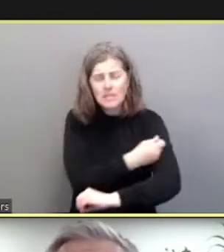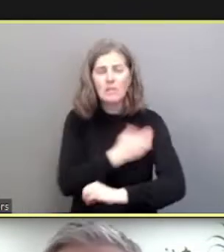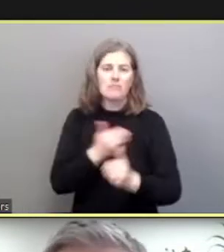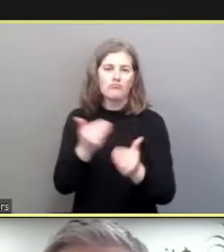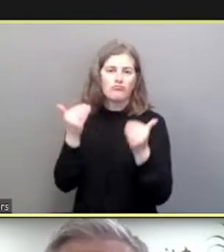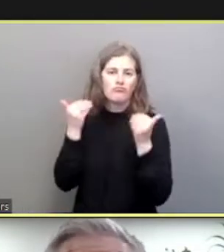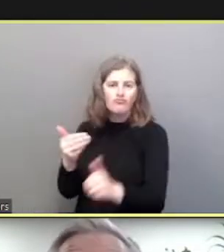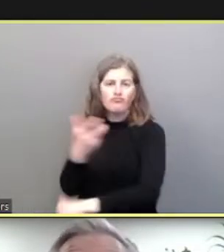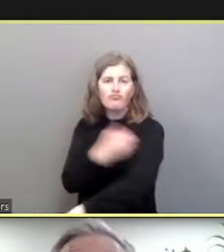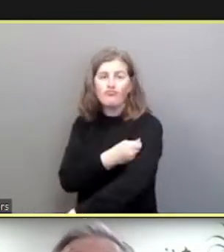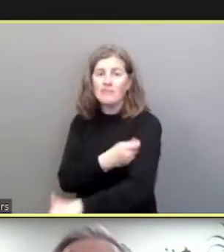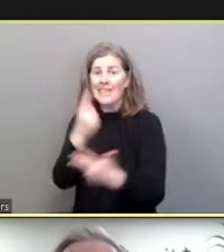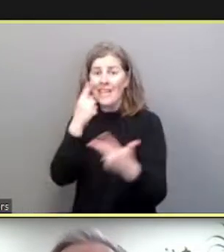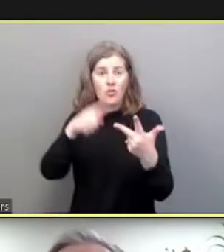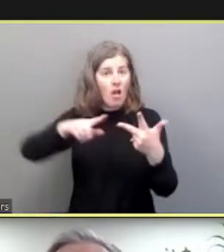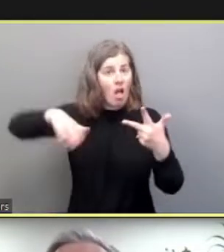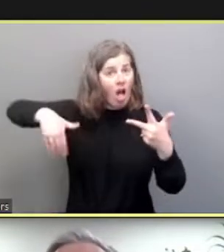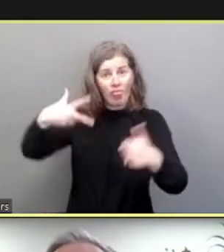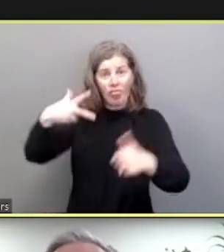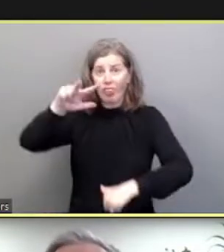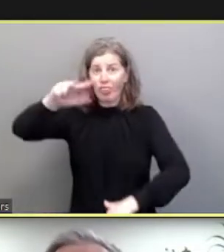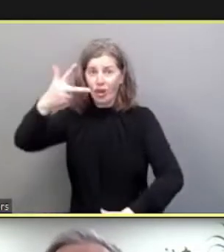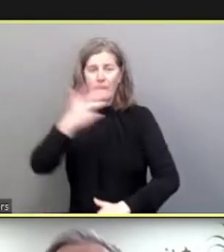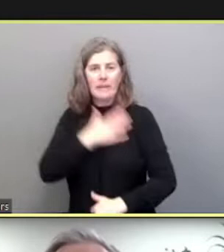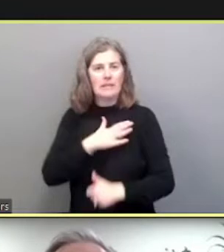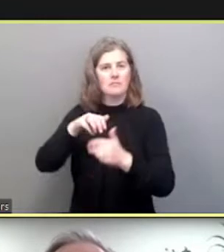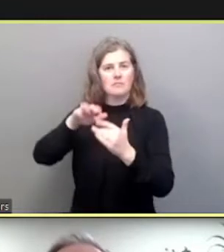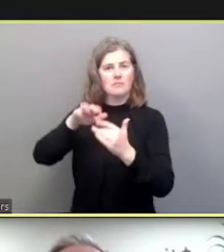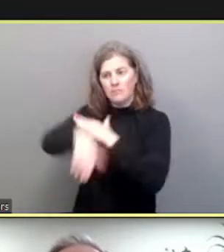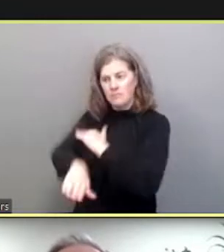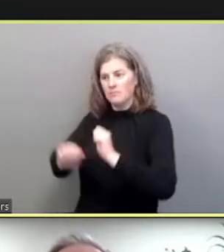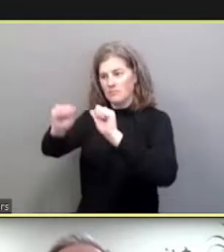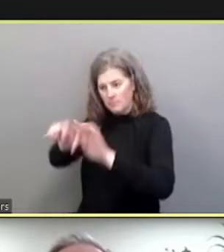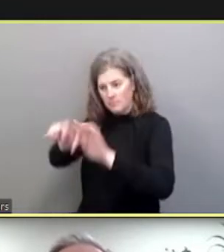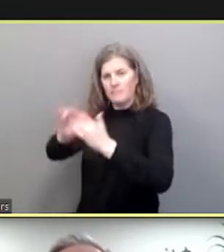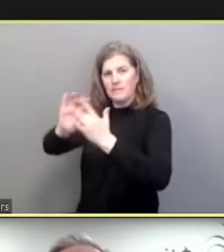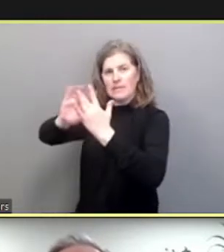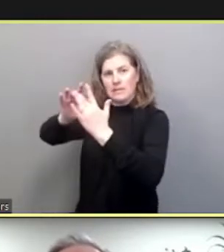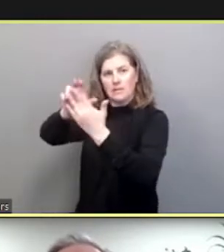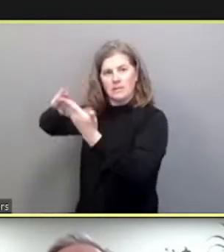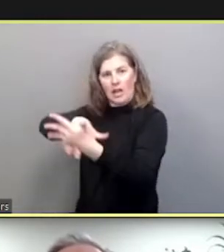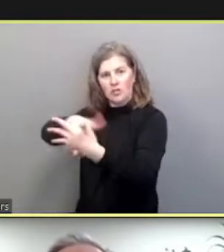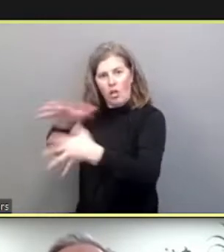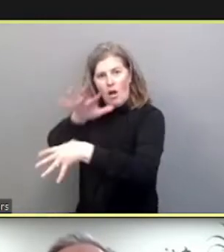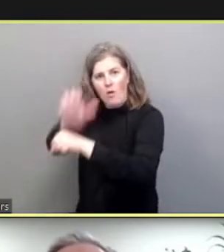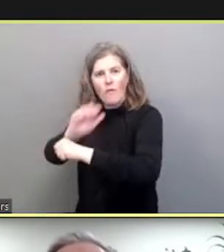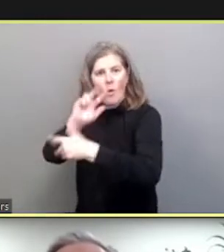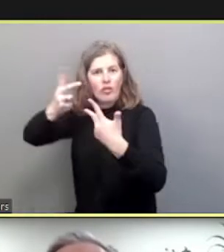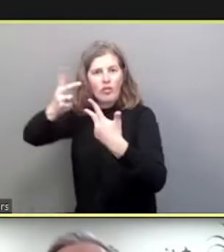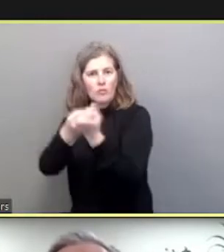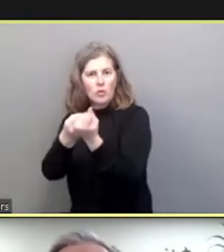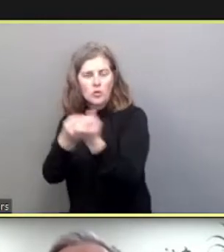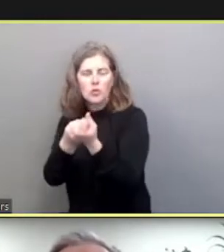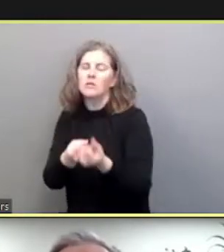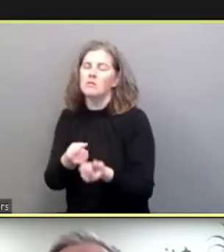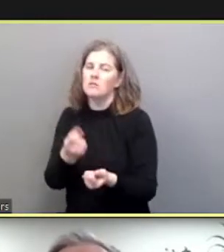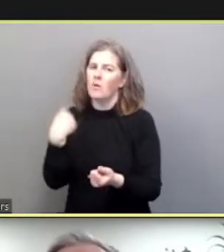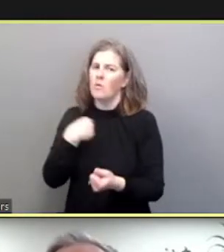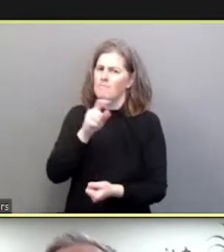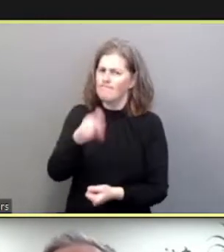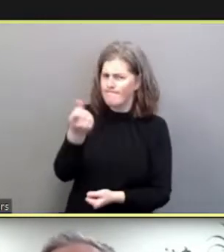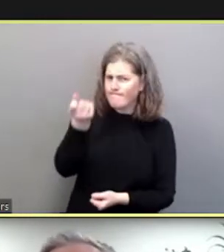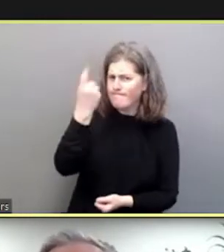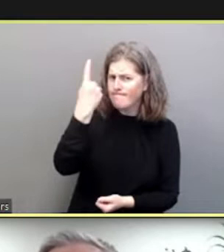booster, please go online and schedule one. And we need to understand that